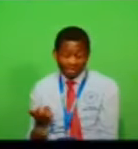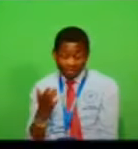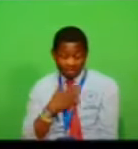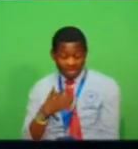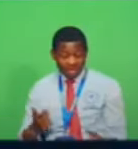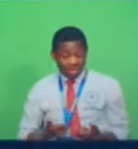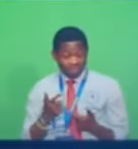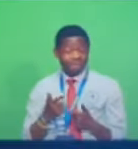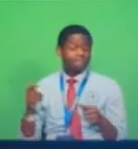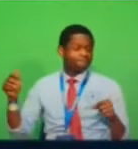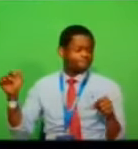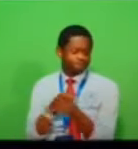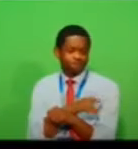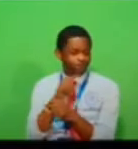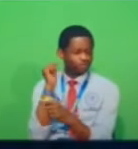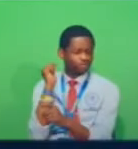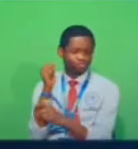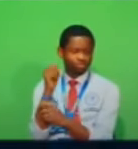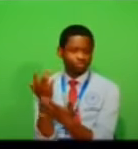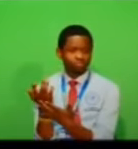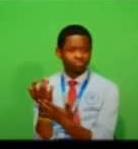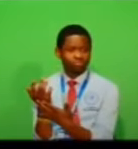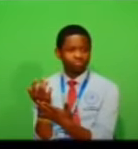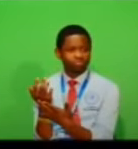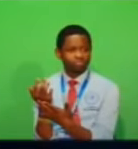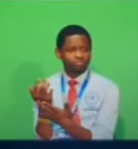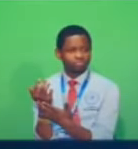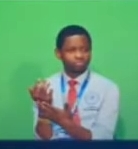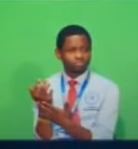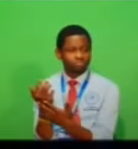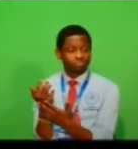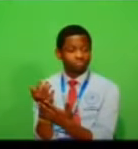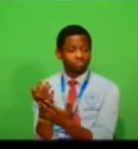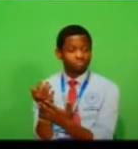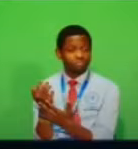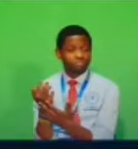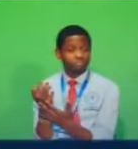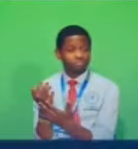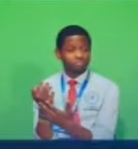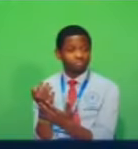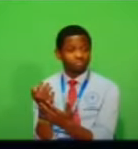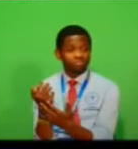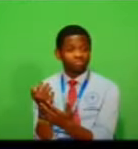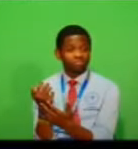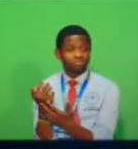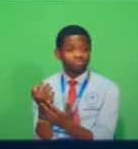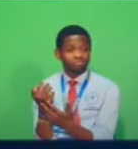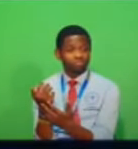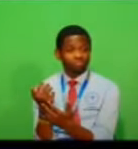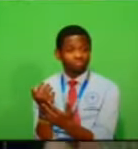testimony. When I see myself here, even in this hall, I consider it as